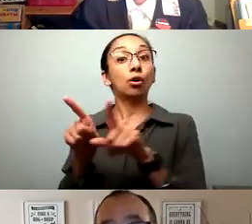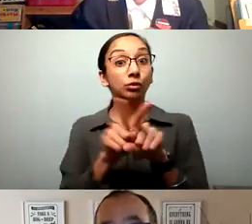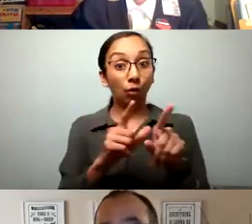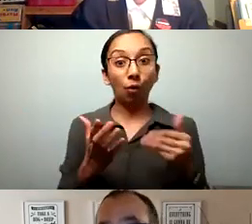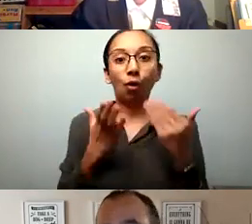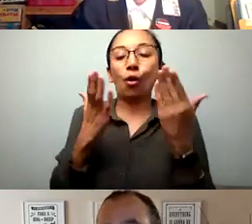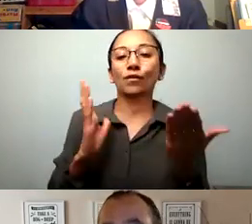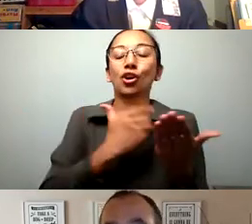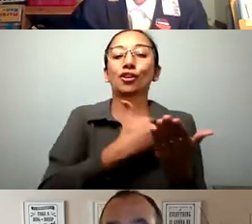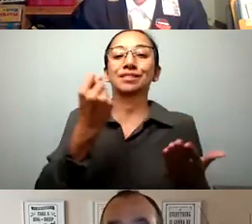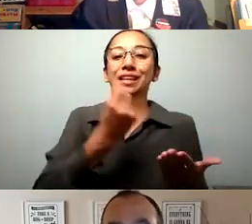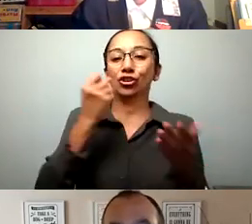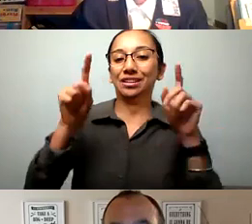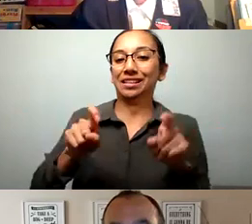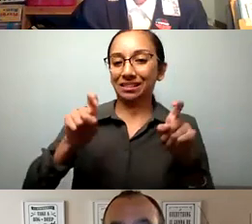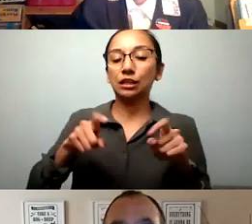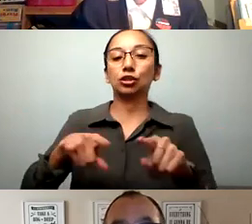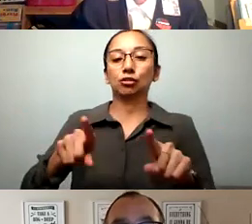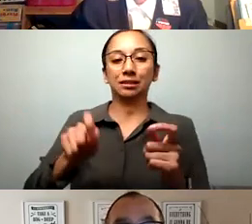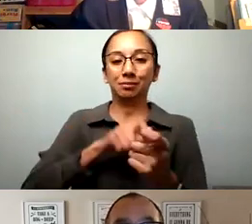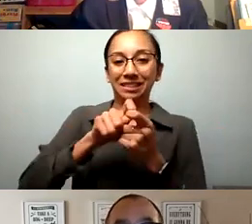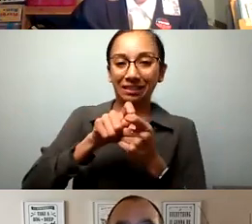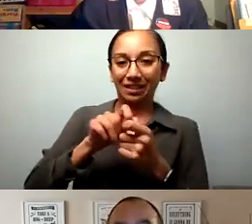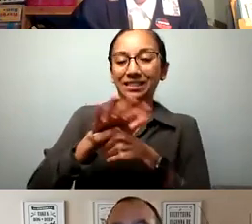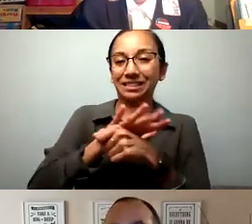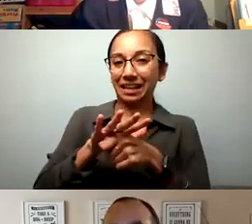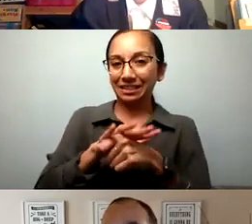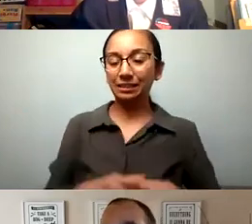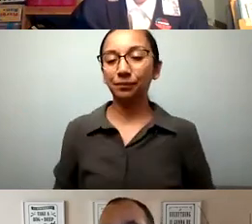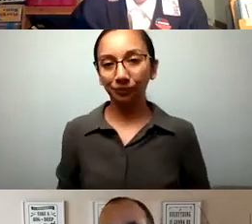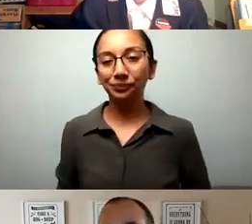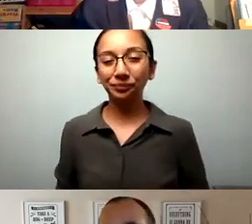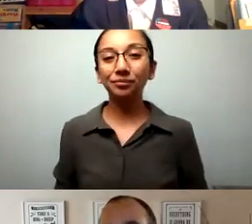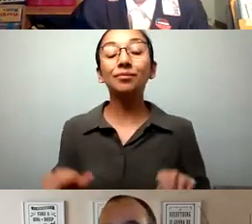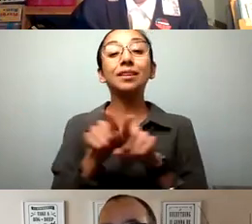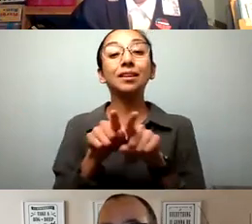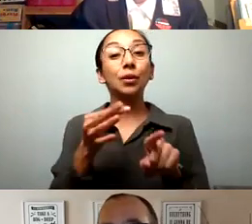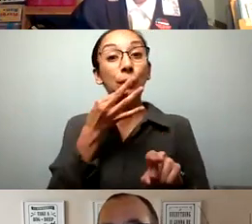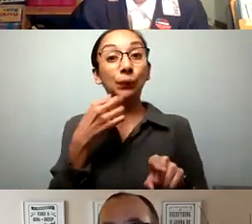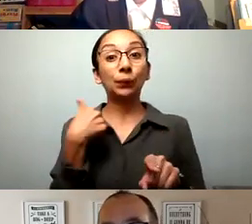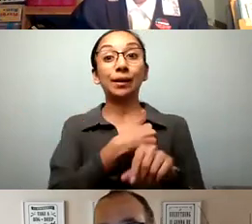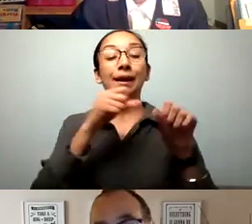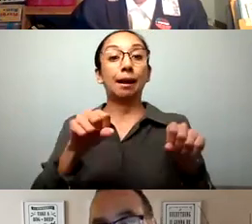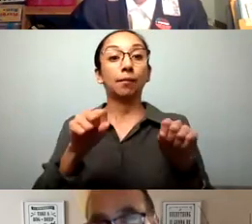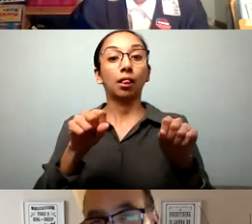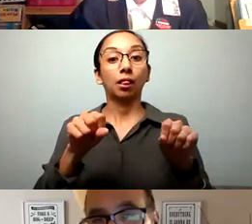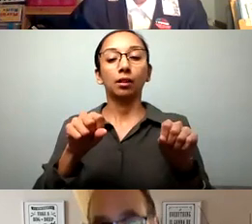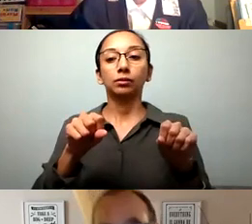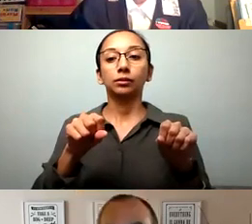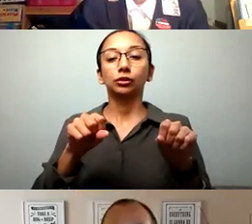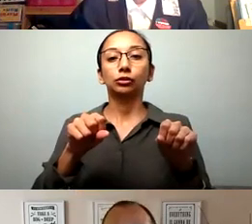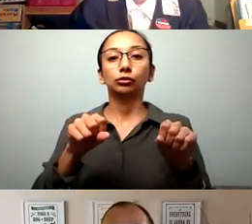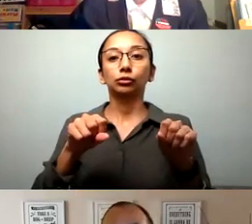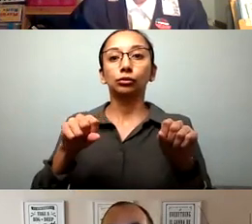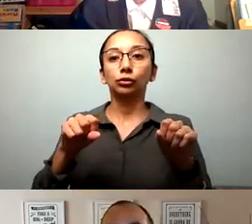our Saturday testing at certain specific sites. As soon as we are able to gather up the teams to be able